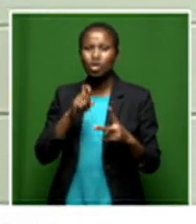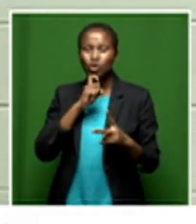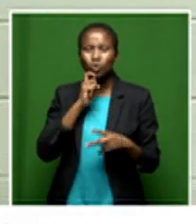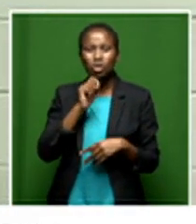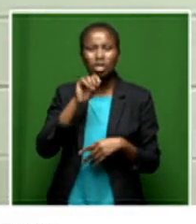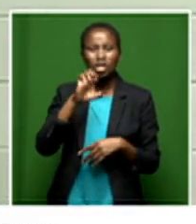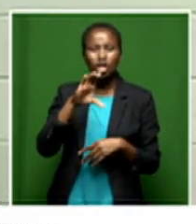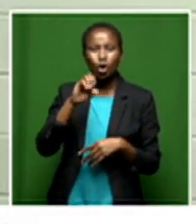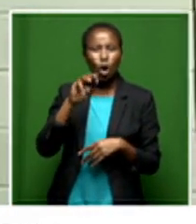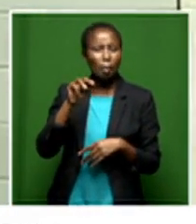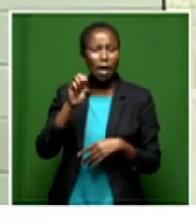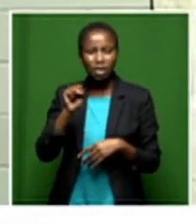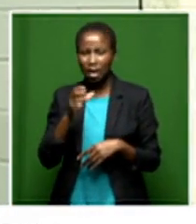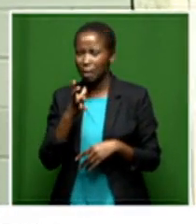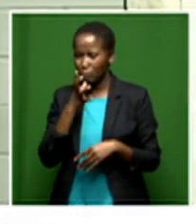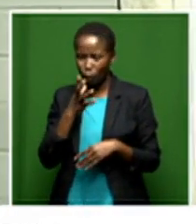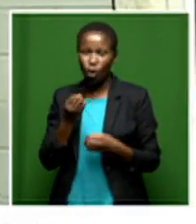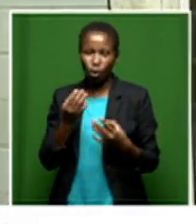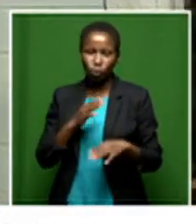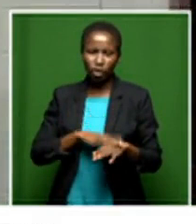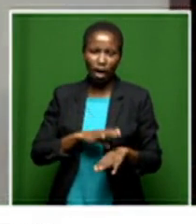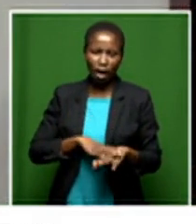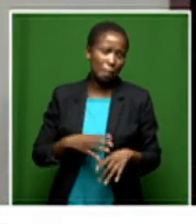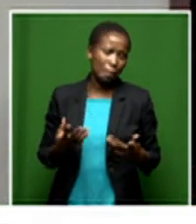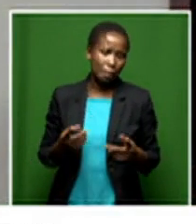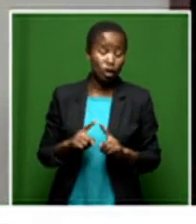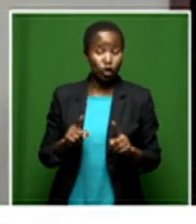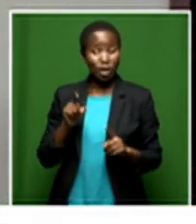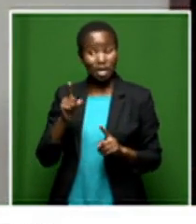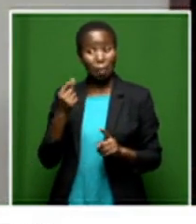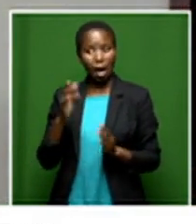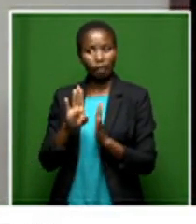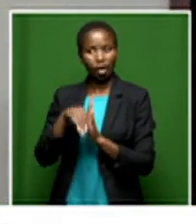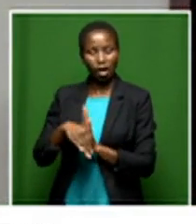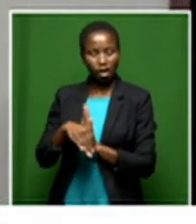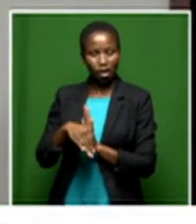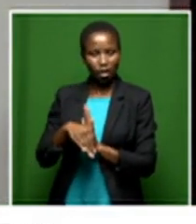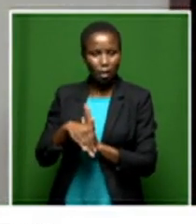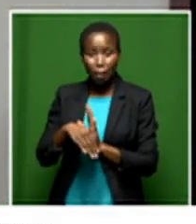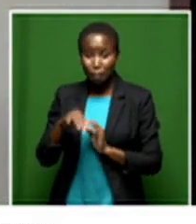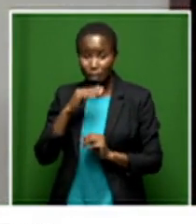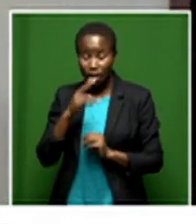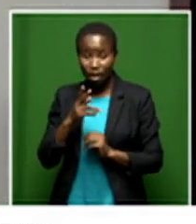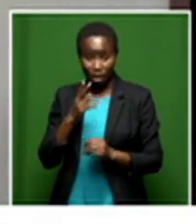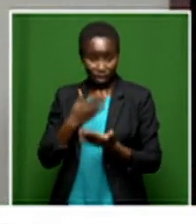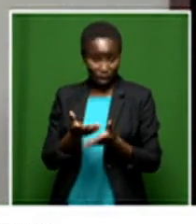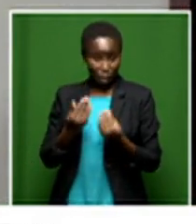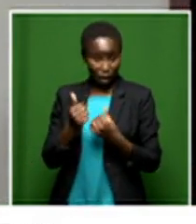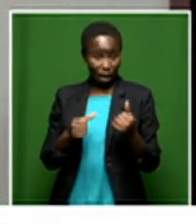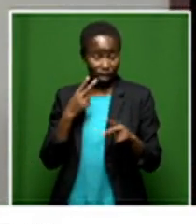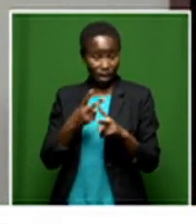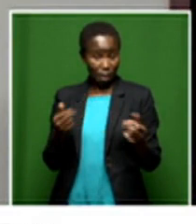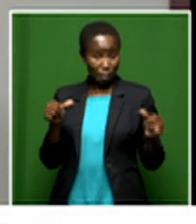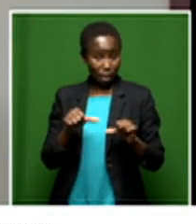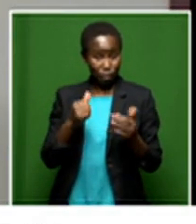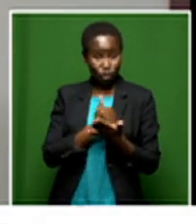e-commerce, etc. So much as we've lost that revenue, it's not going to come back to the post office and not to